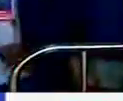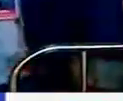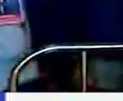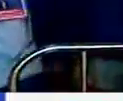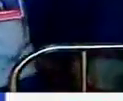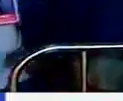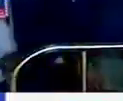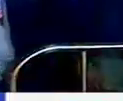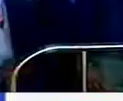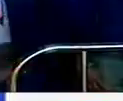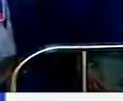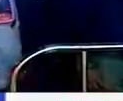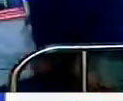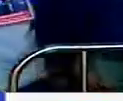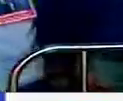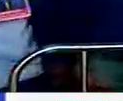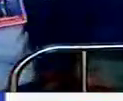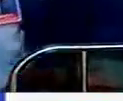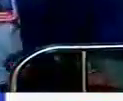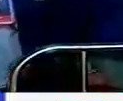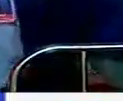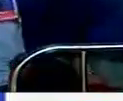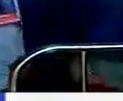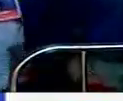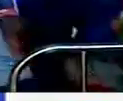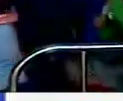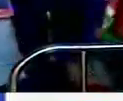and Kibe Mungai, and Professor Oweri Tumbo. Thank you, ladies and gentlemen, for